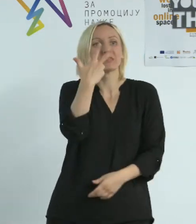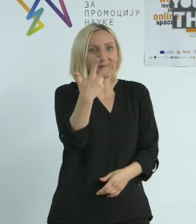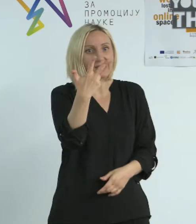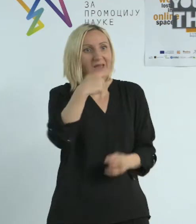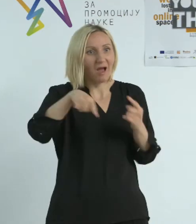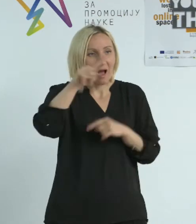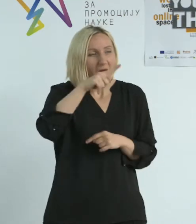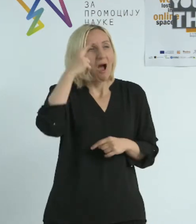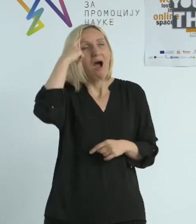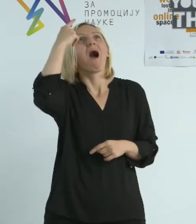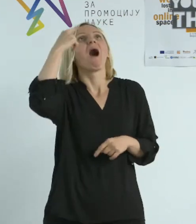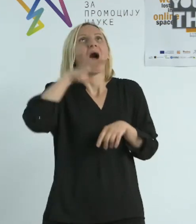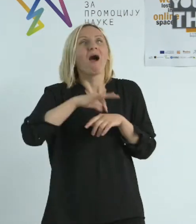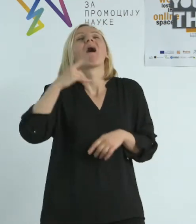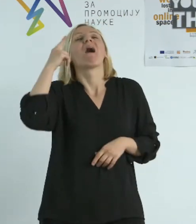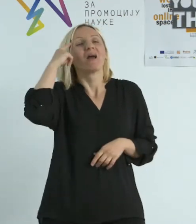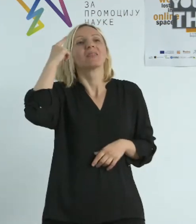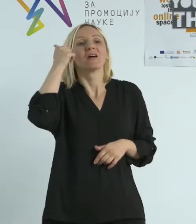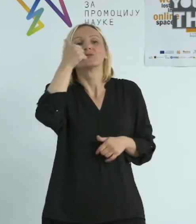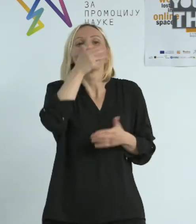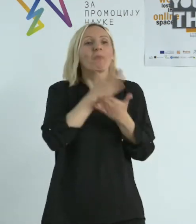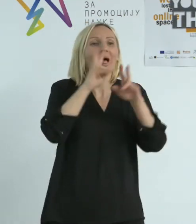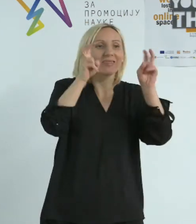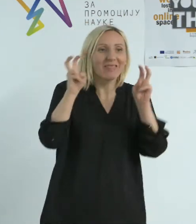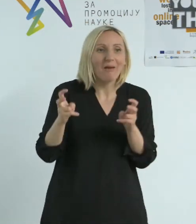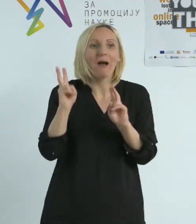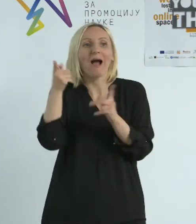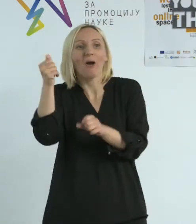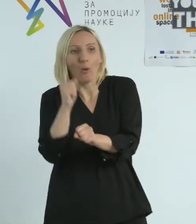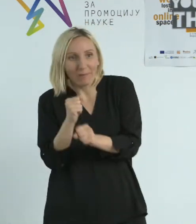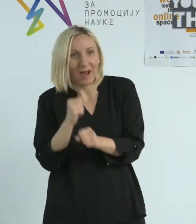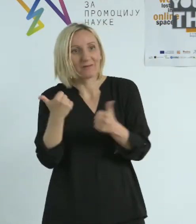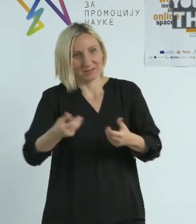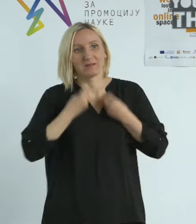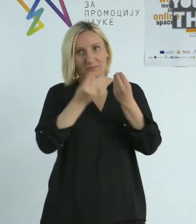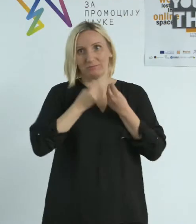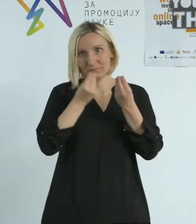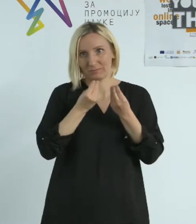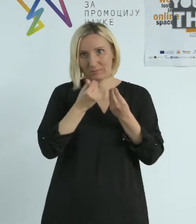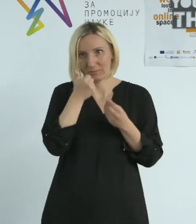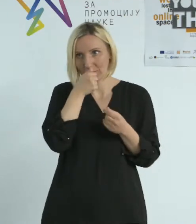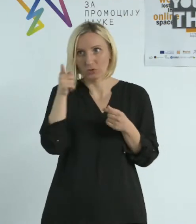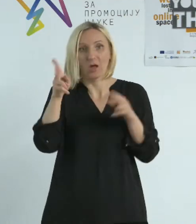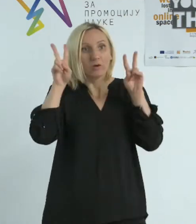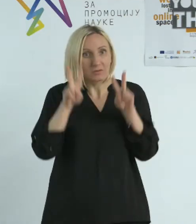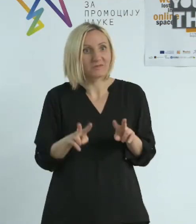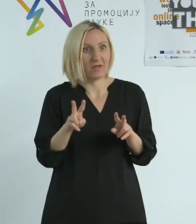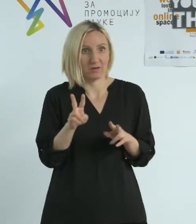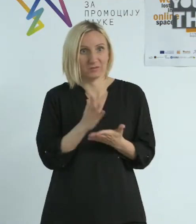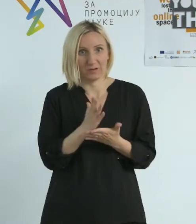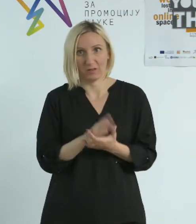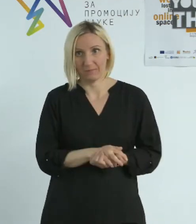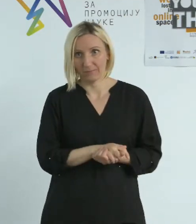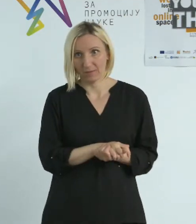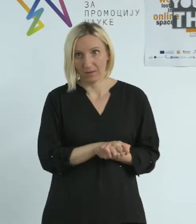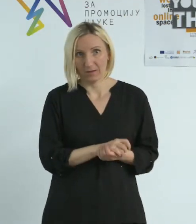idea what was the topic and what the structure and experience that they had in reality. Okay,